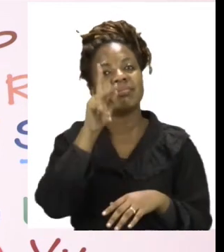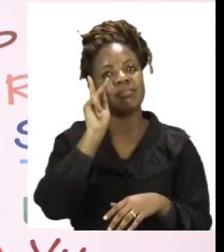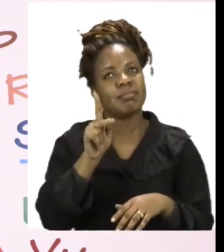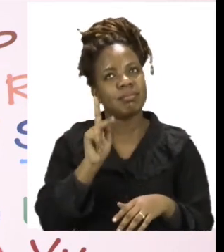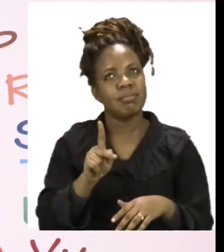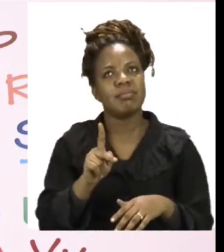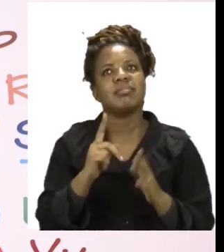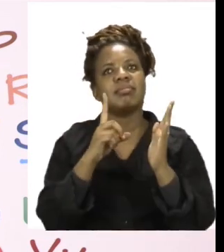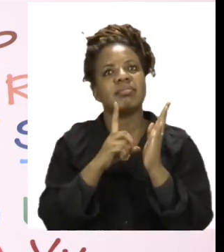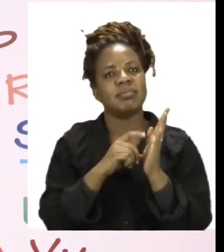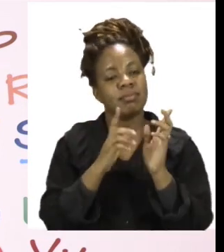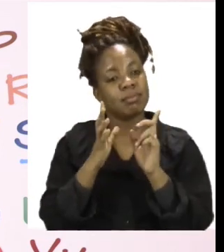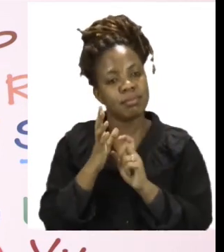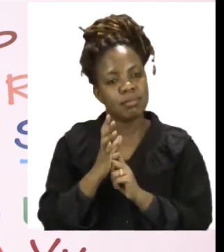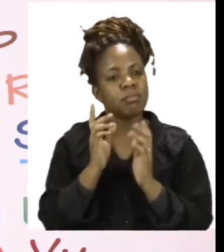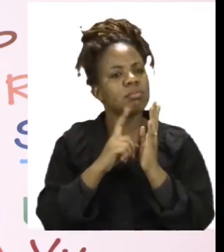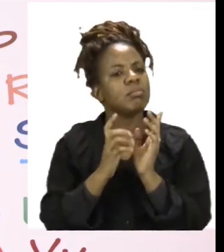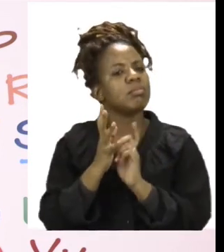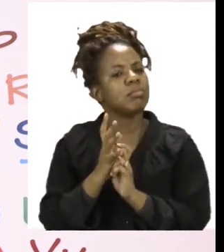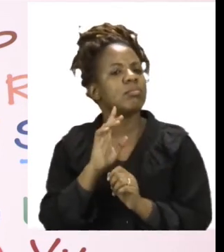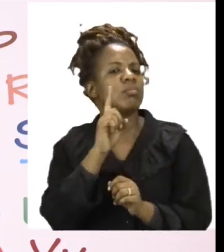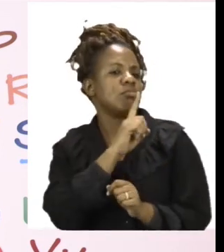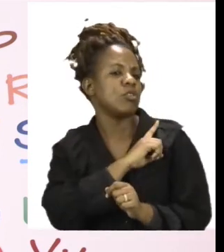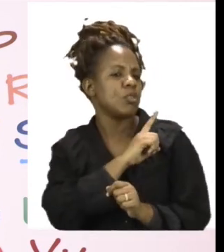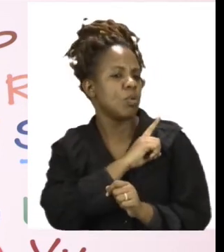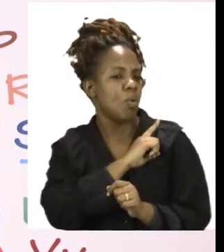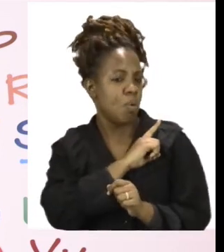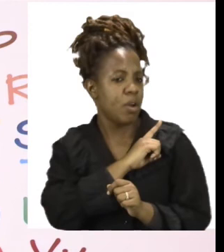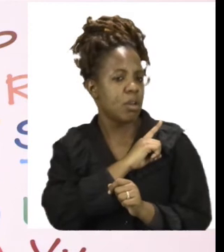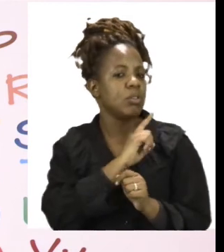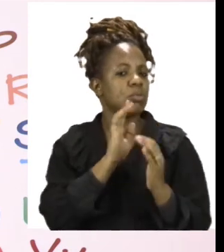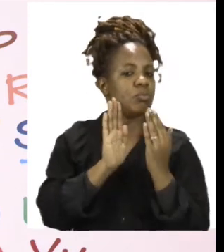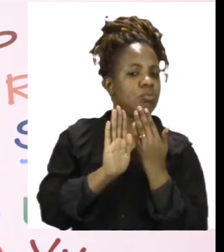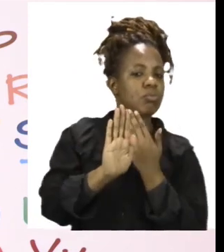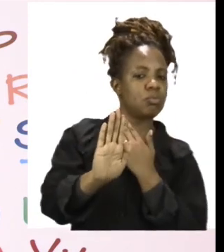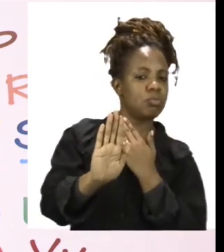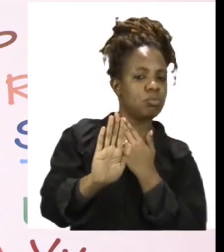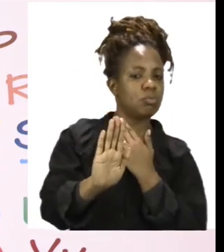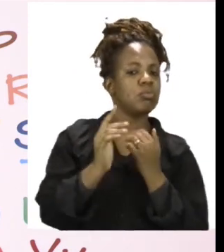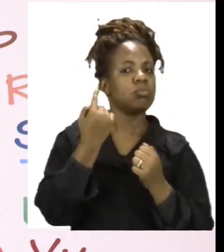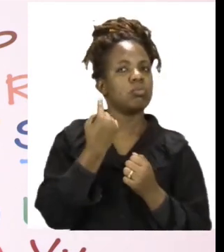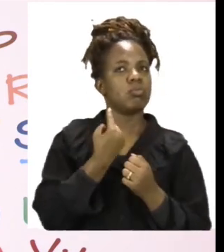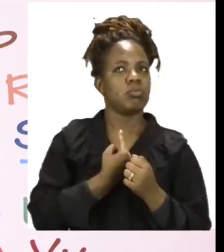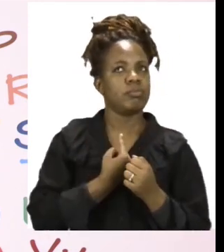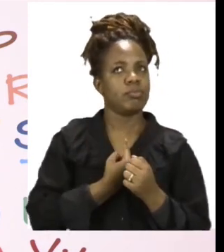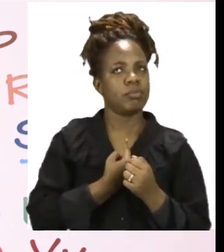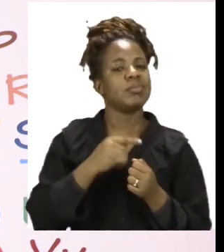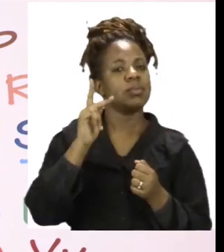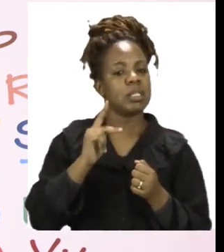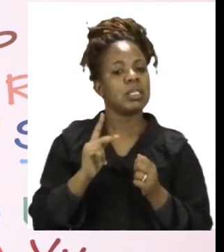we sanitize to stay safe, but also to keep the people around us that we love safe as well. So make sure